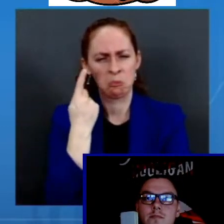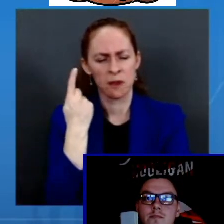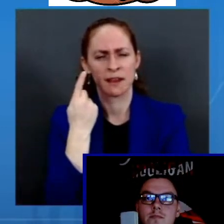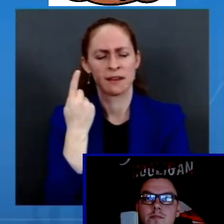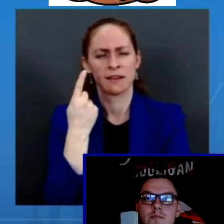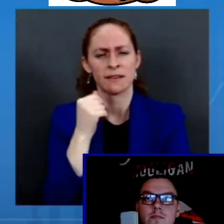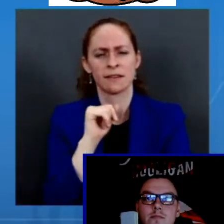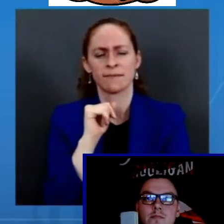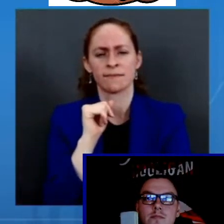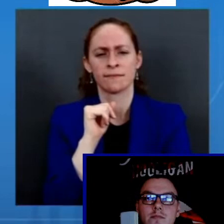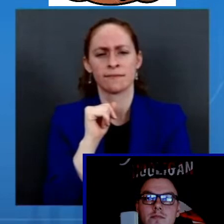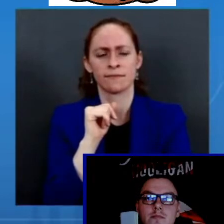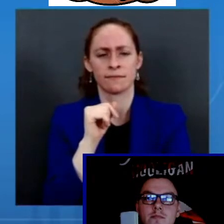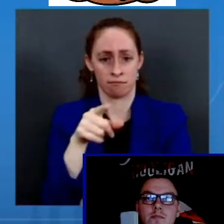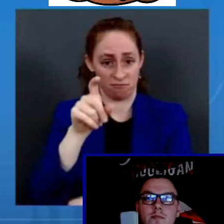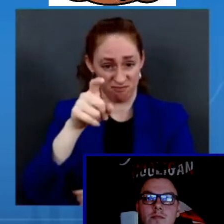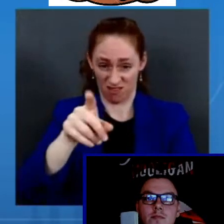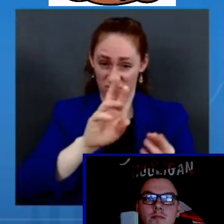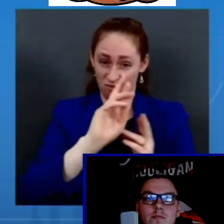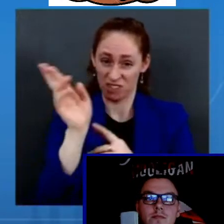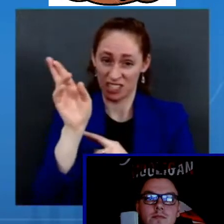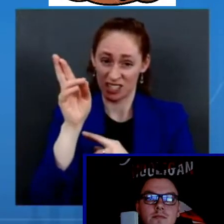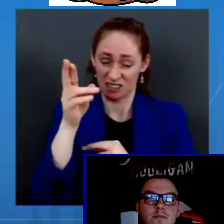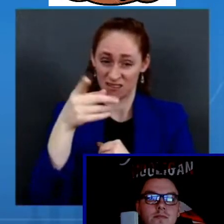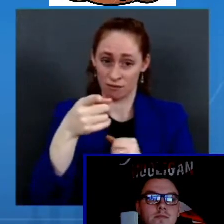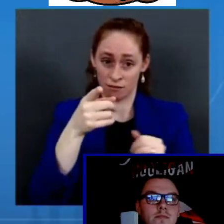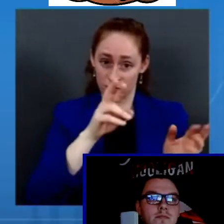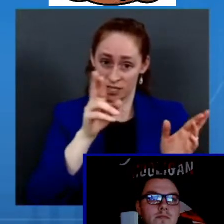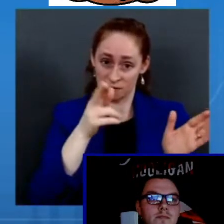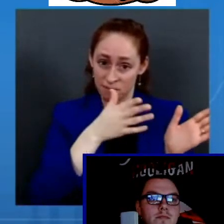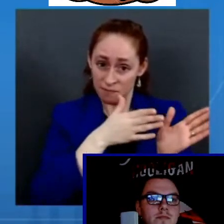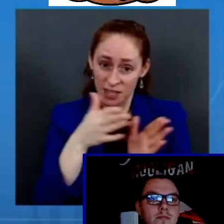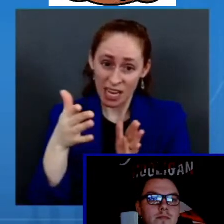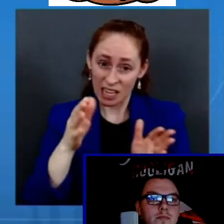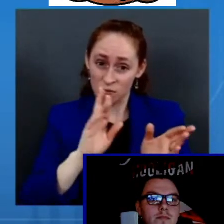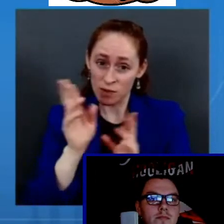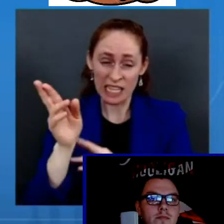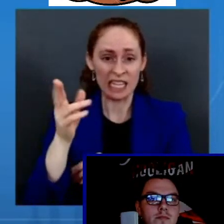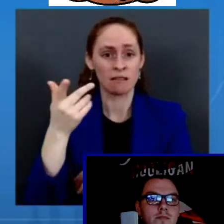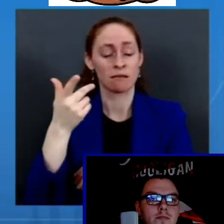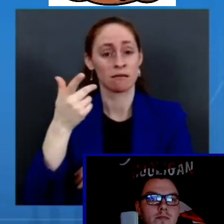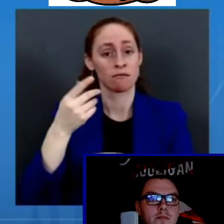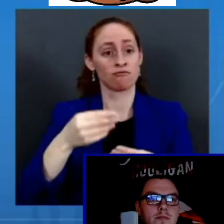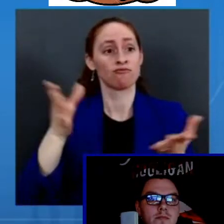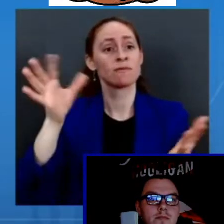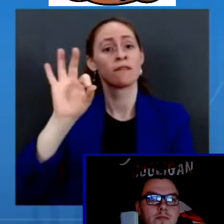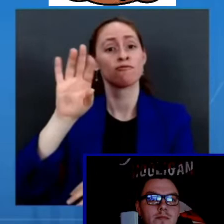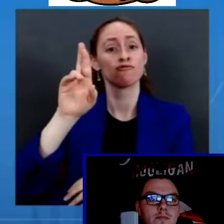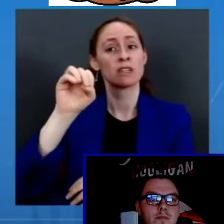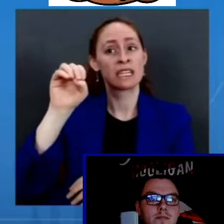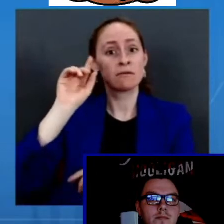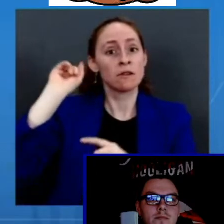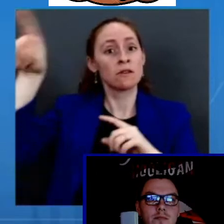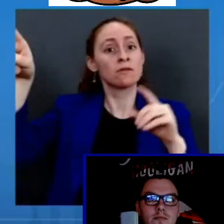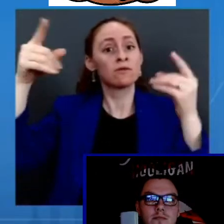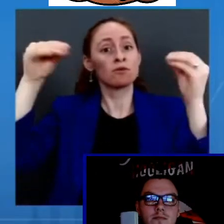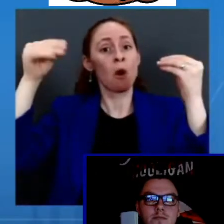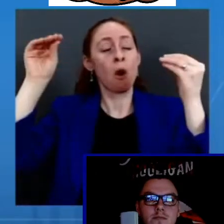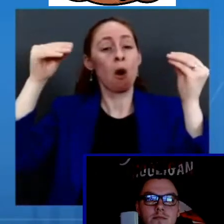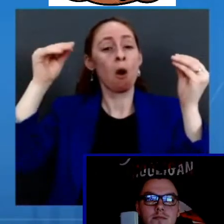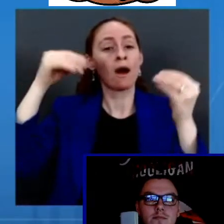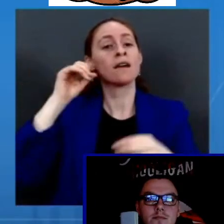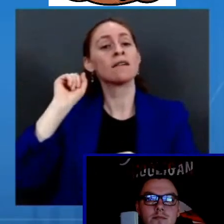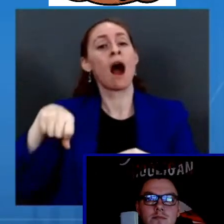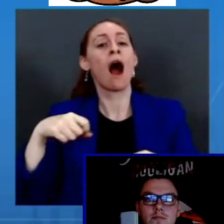buying the test? Yeah, so it's a good question. That's very much work in process, and all ideas like the idea that you mentioned are